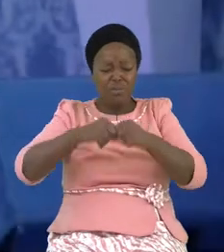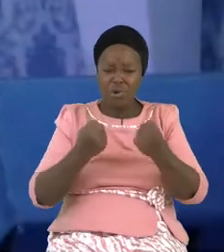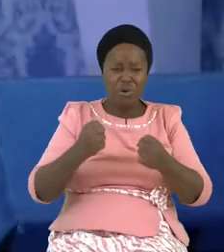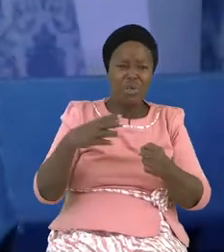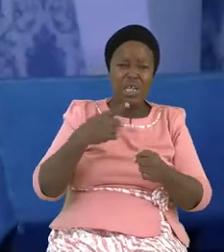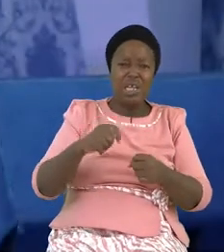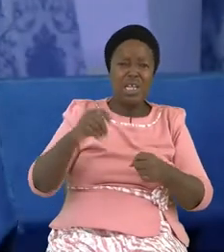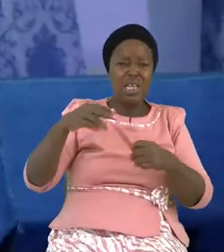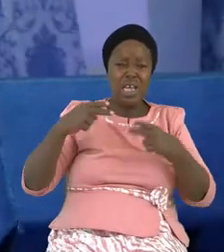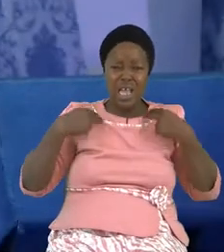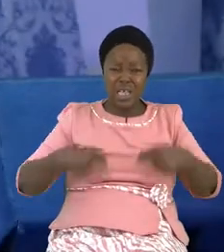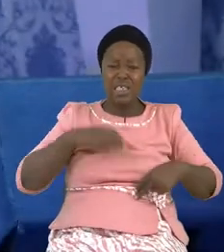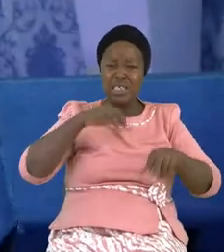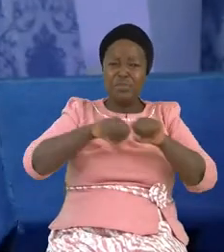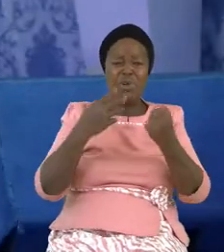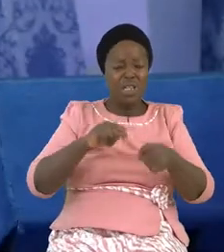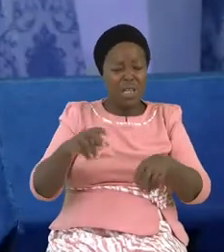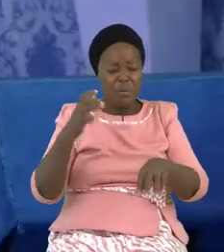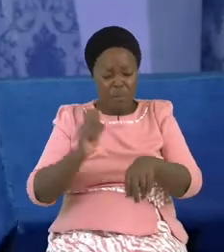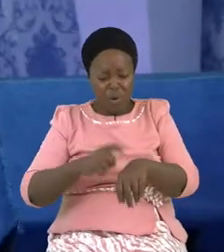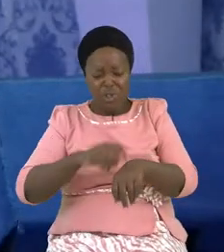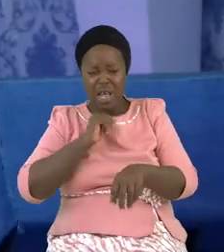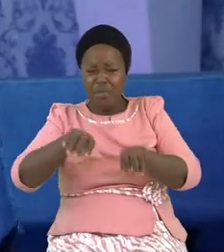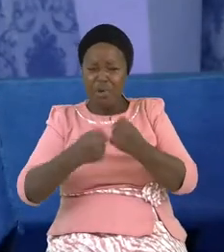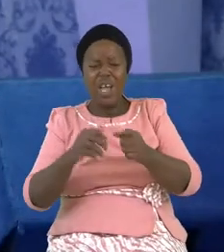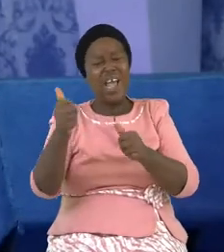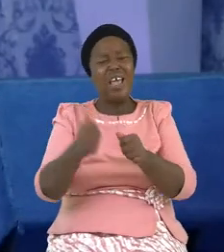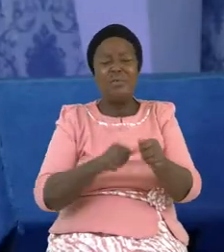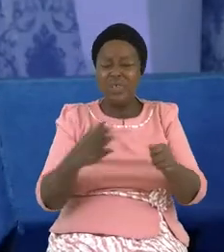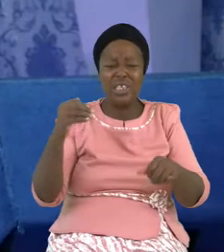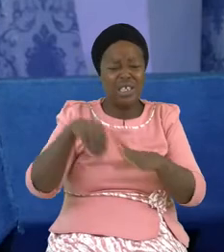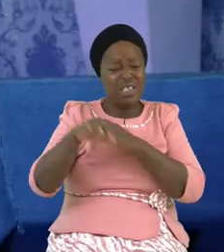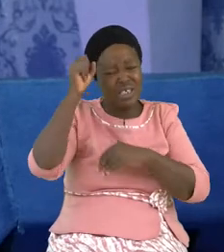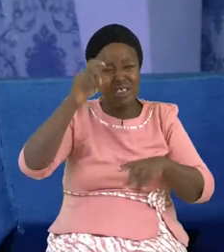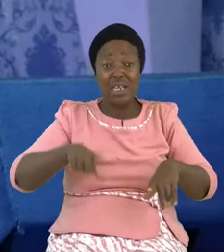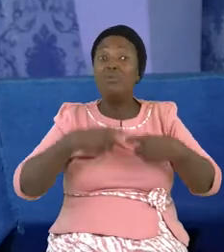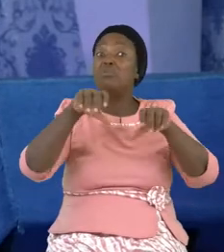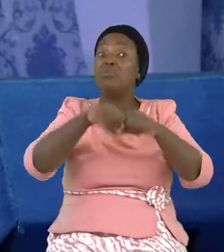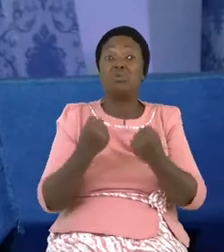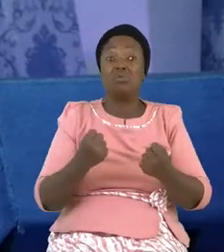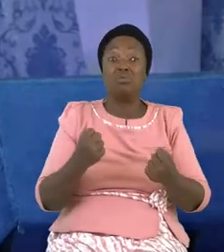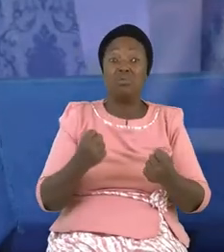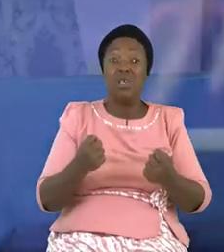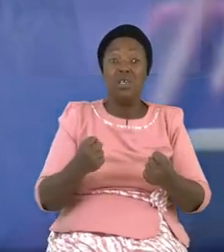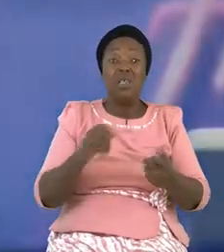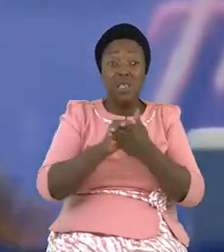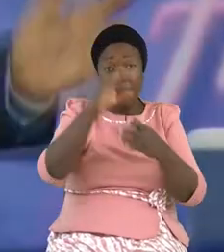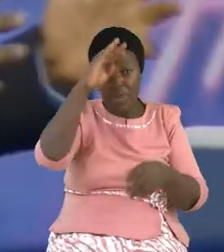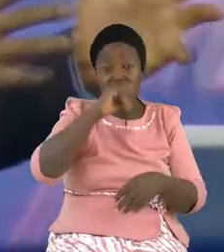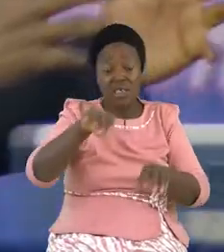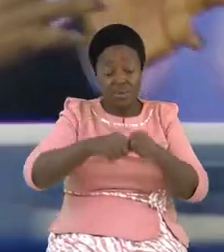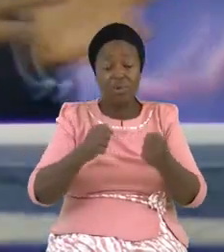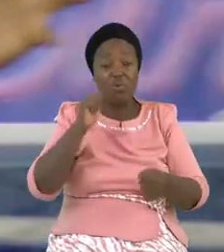is broken. The bones are broken. Everything in his life broken. It's a broken man. It's a broken woman.